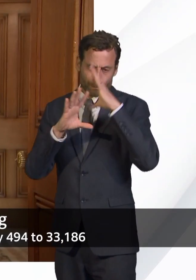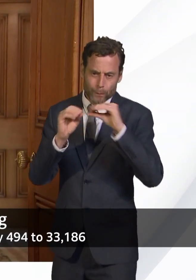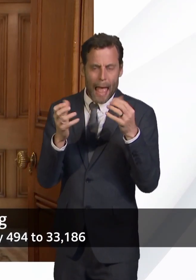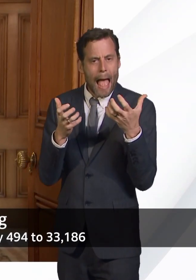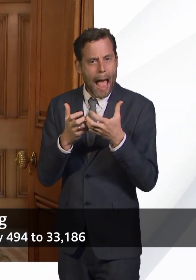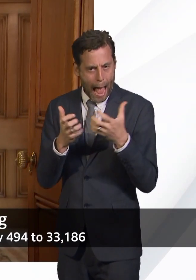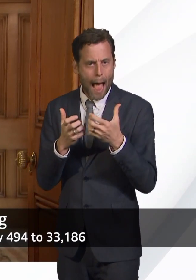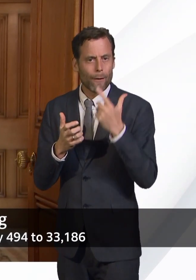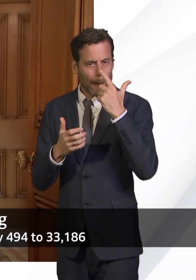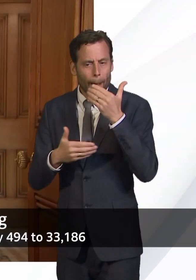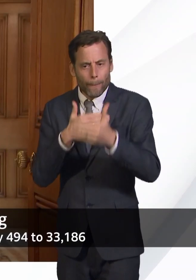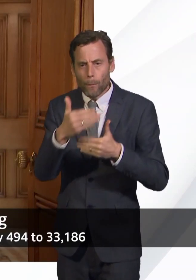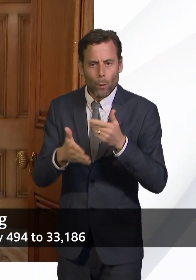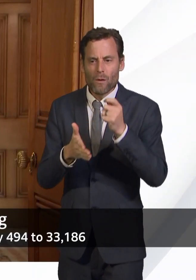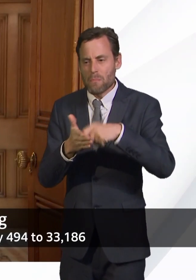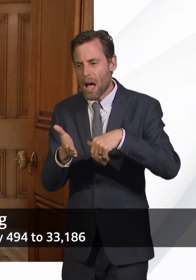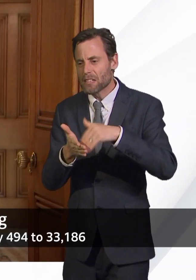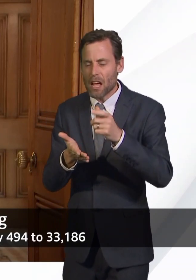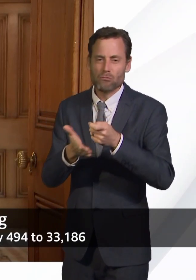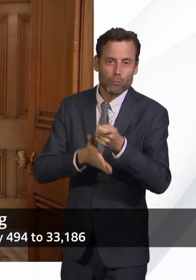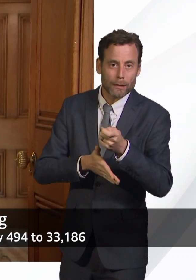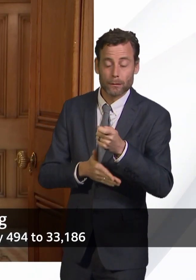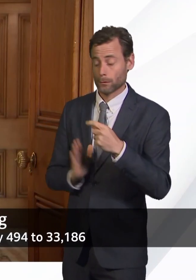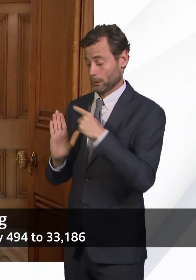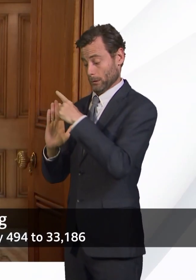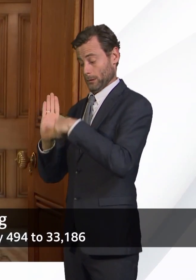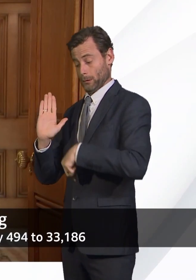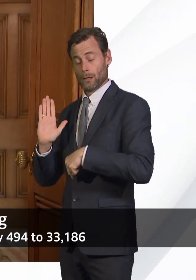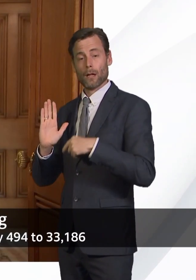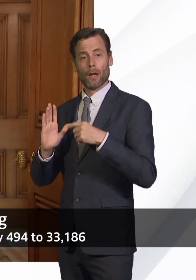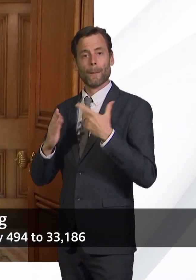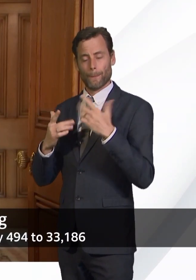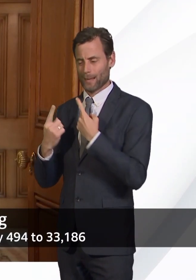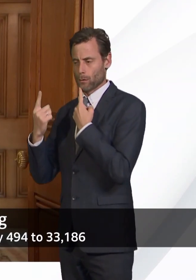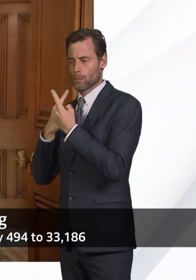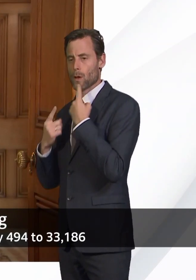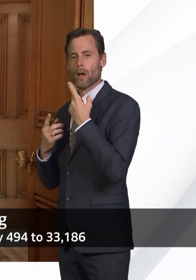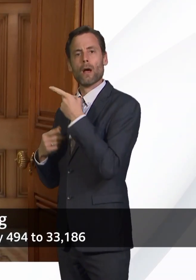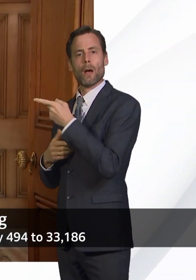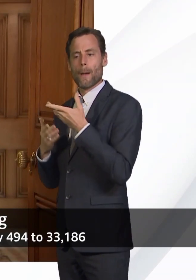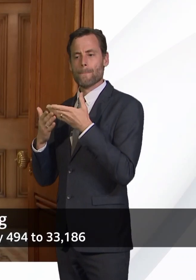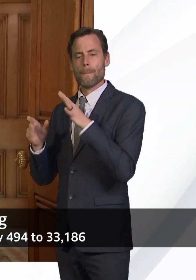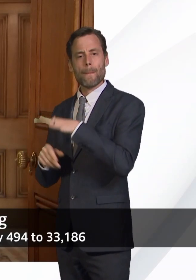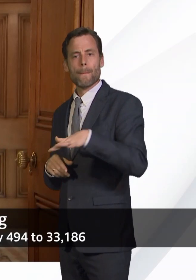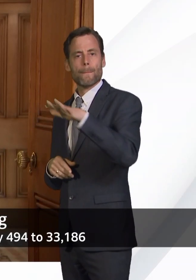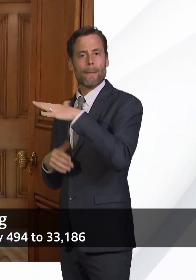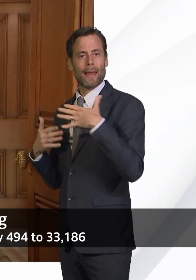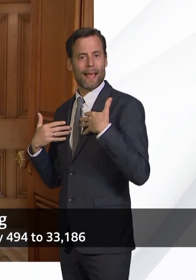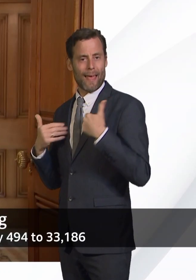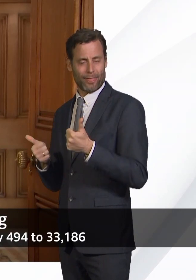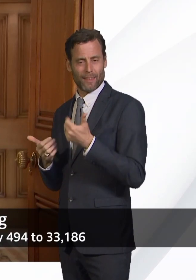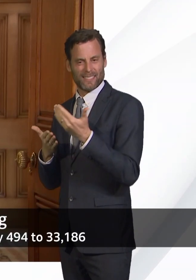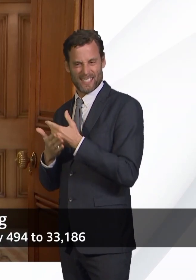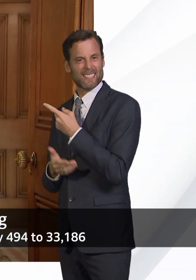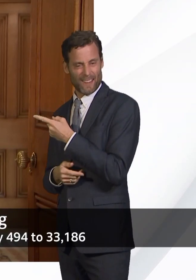health advice, to explain how this can be achieved, with all parties observing hygiene measures and